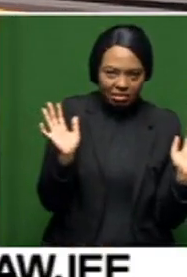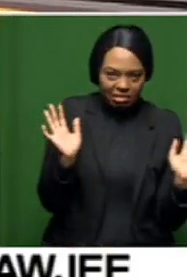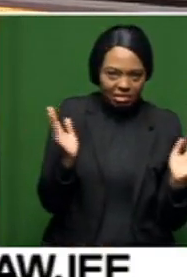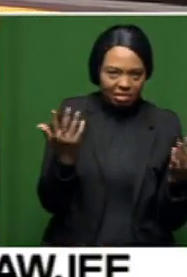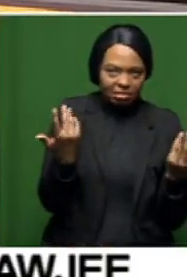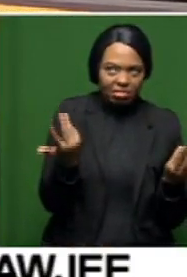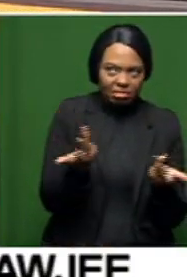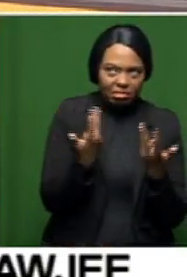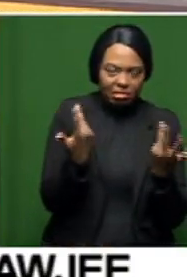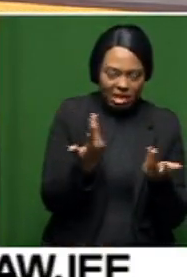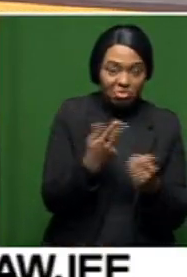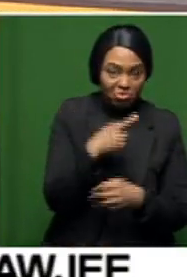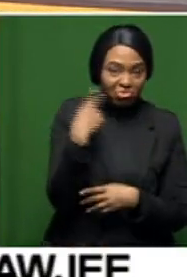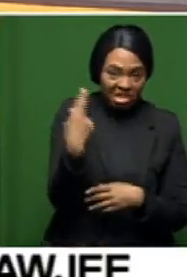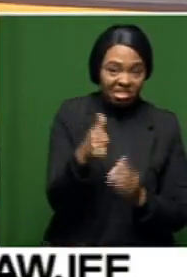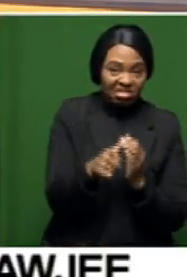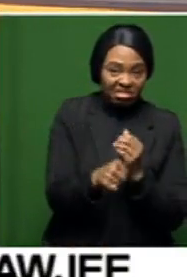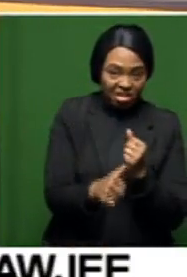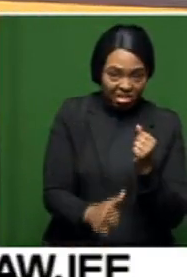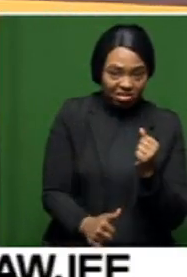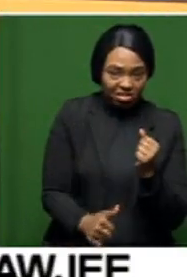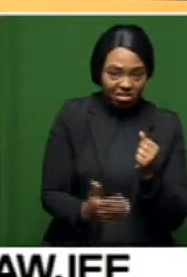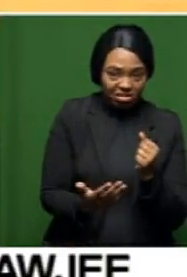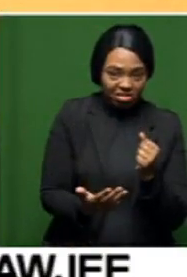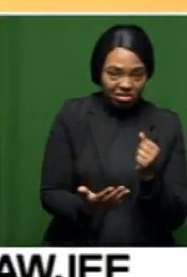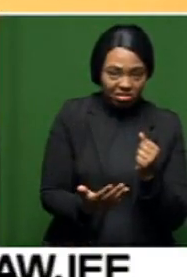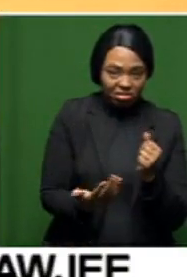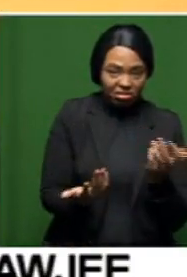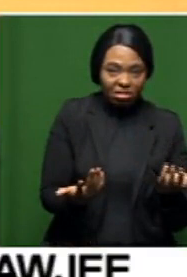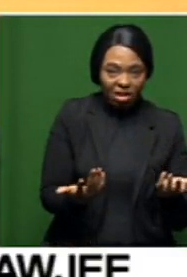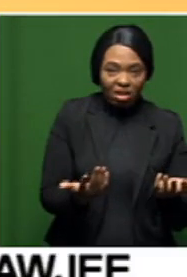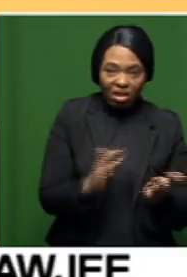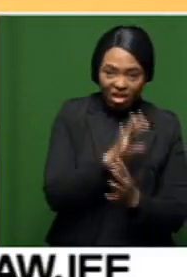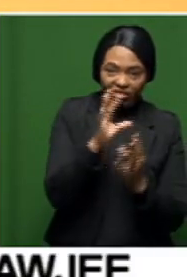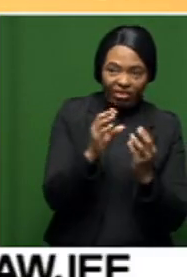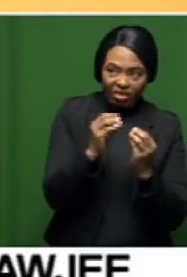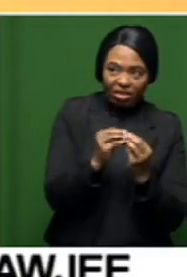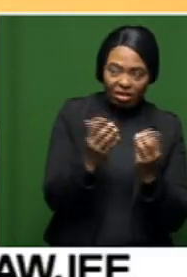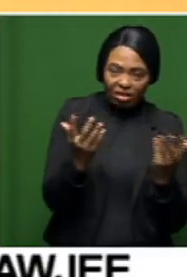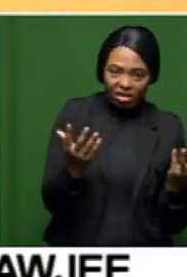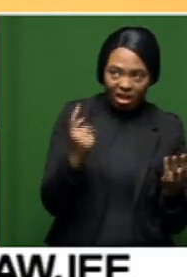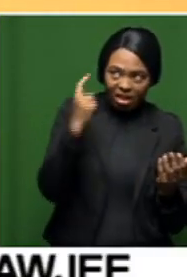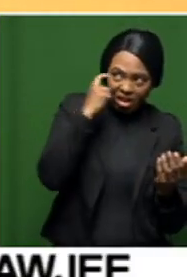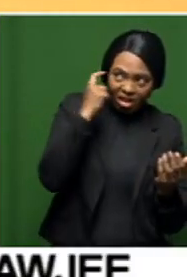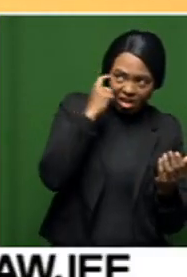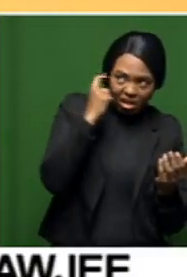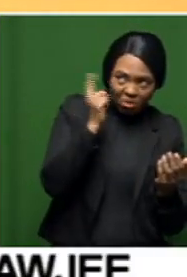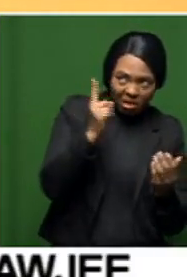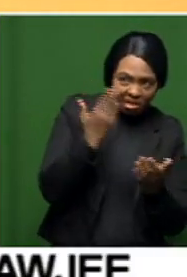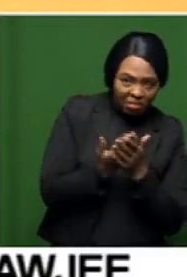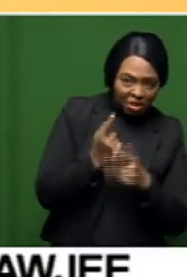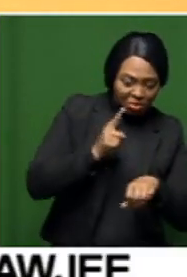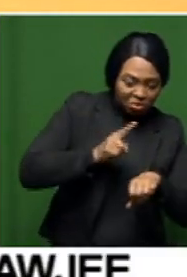hard, and it really sucks. And every night I go to bed crying, thinking about what I could be doing with my time